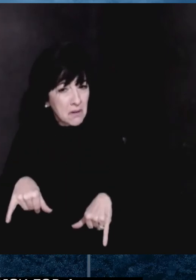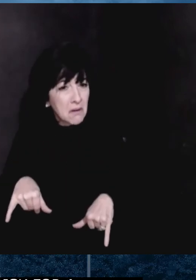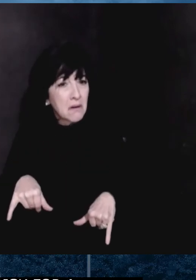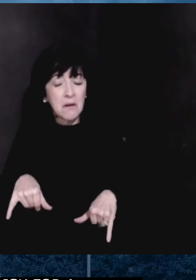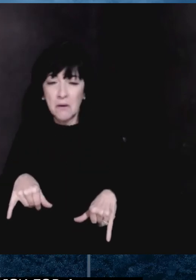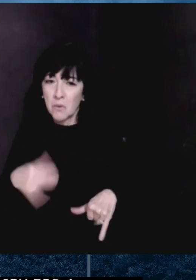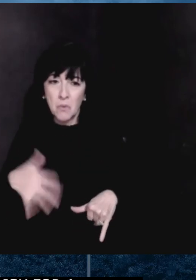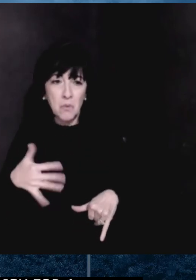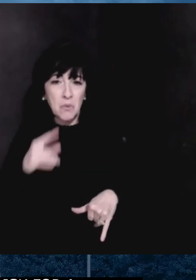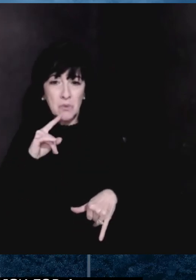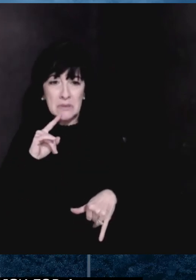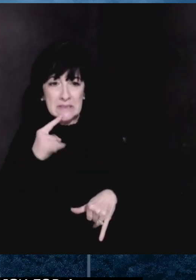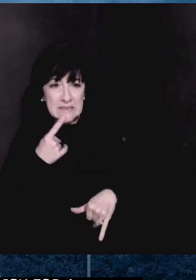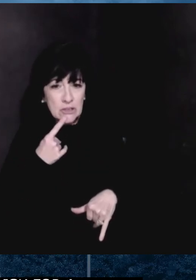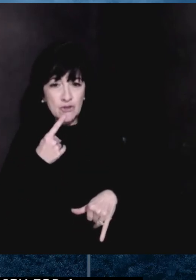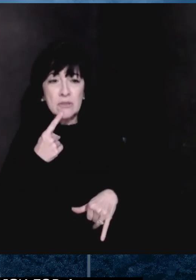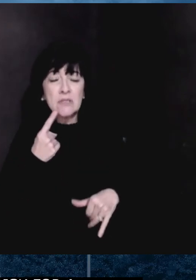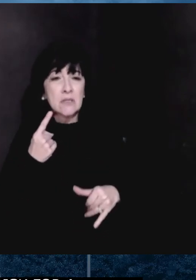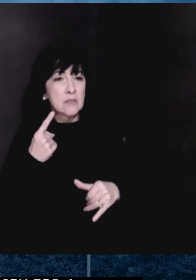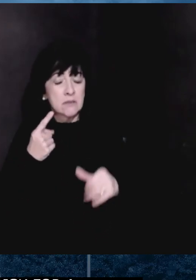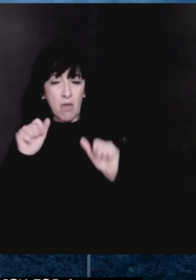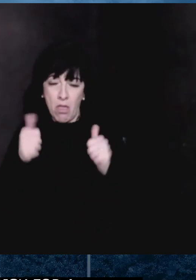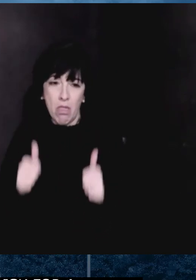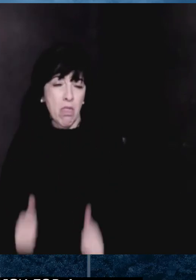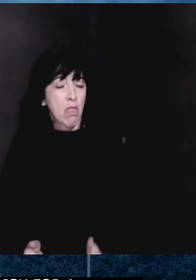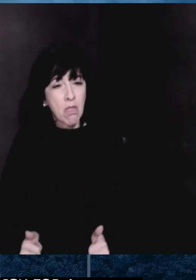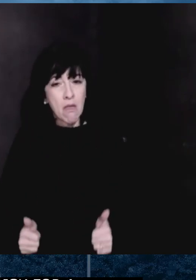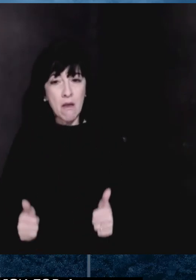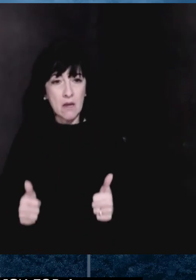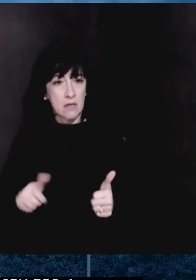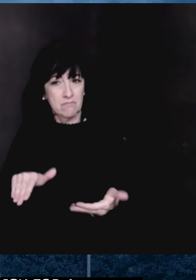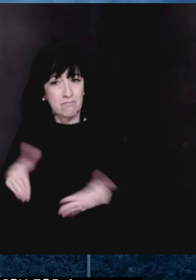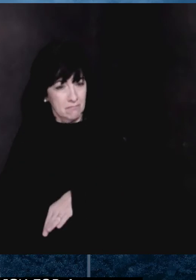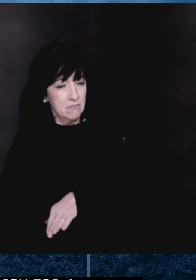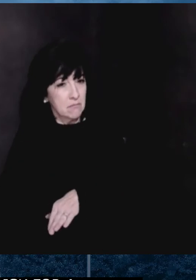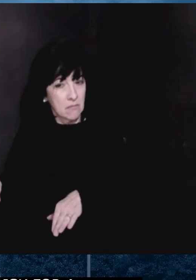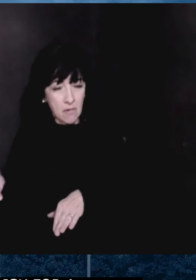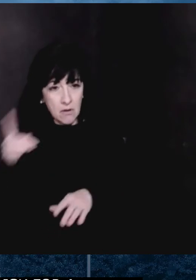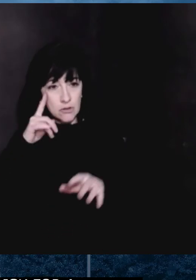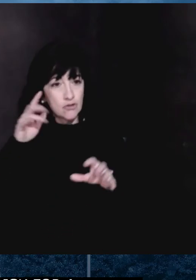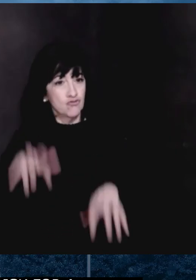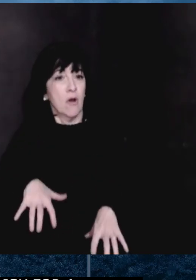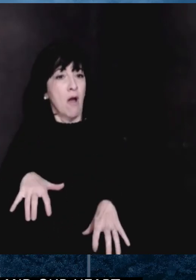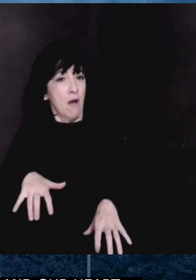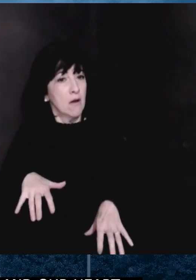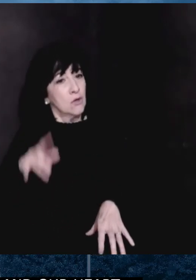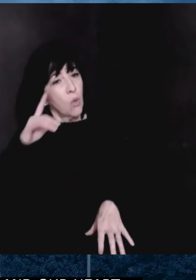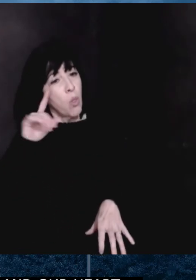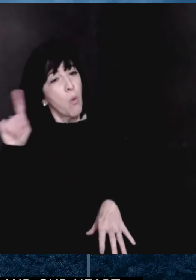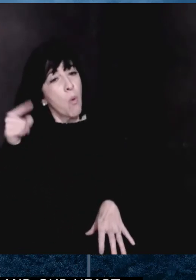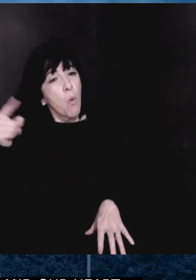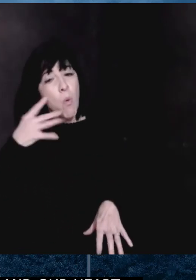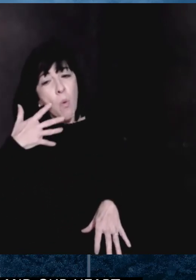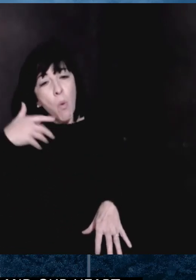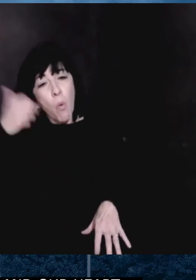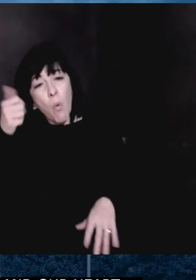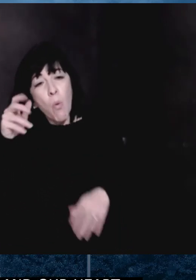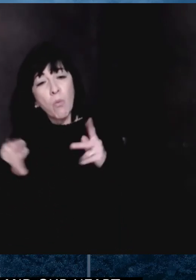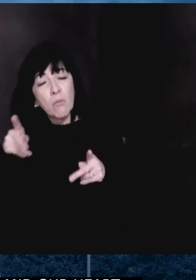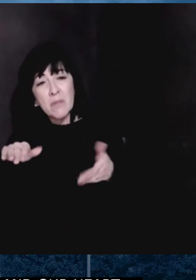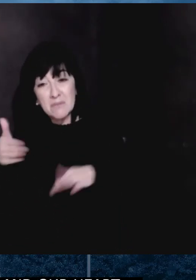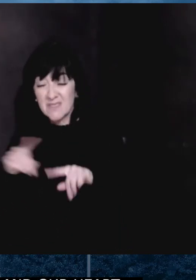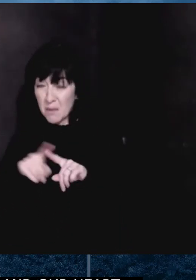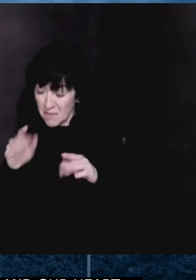serious exposure to the virus. And, you know, our heart just goes out to those folks as we end this terrible year.